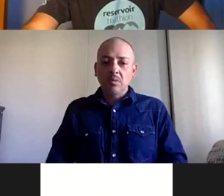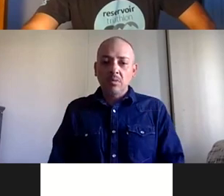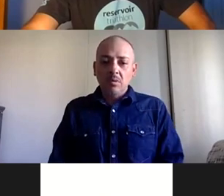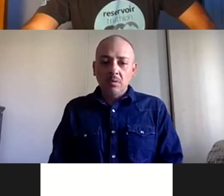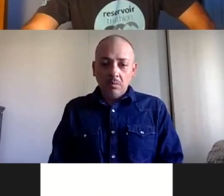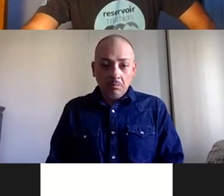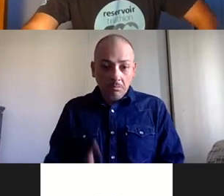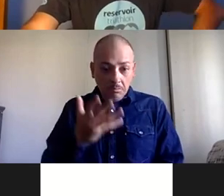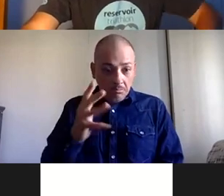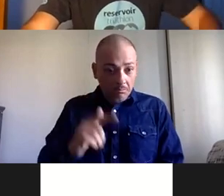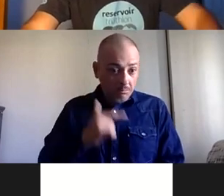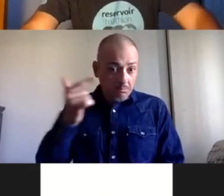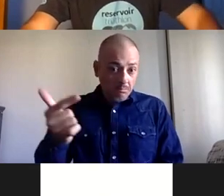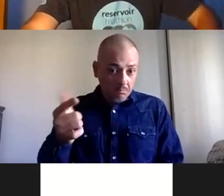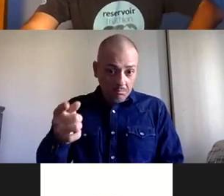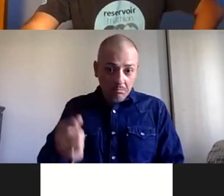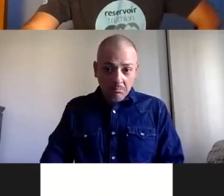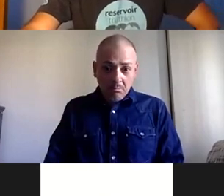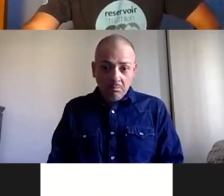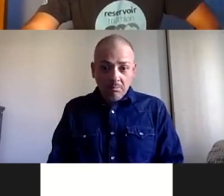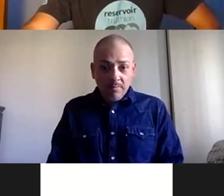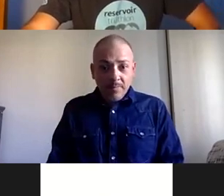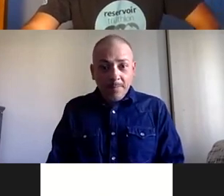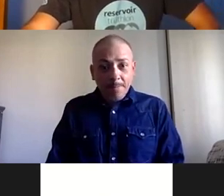Denny, come to you.